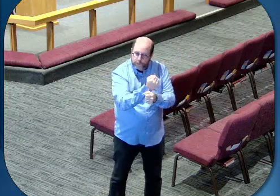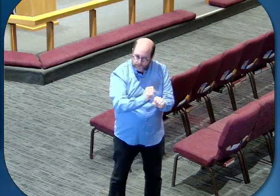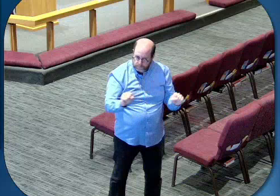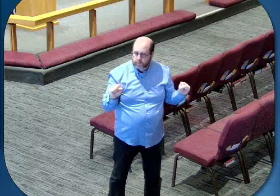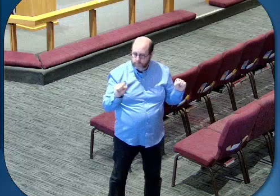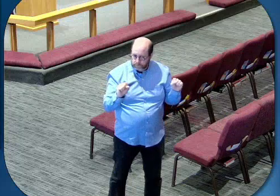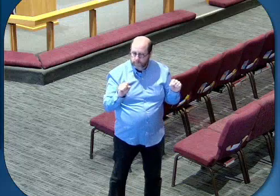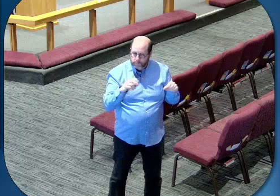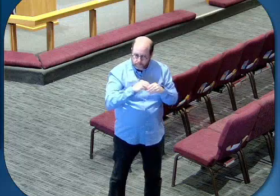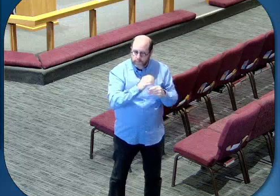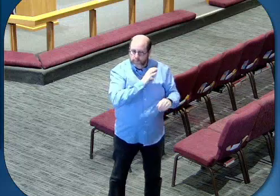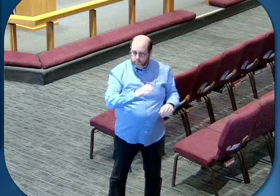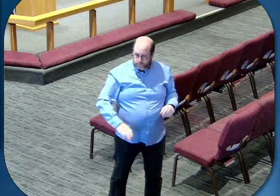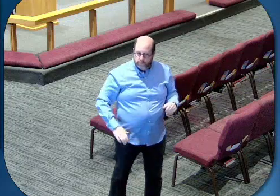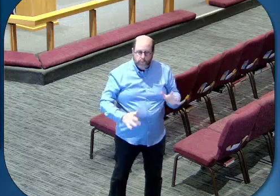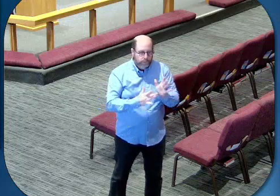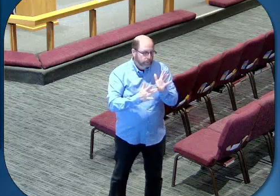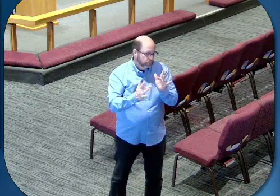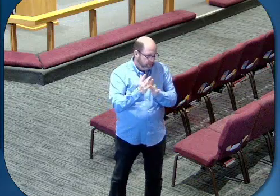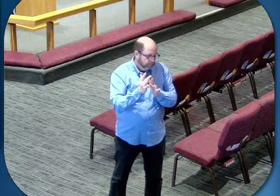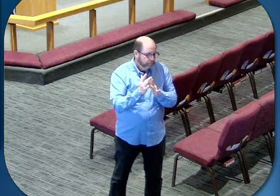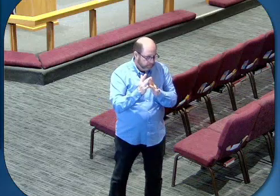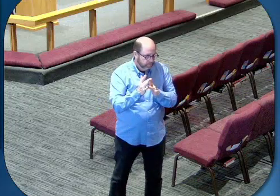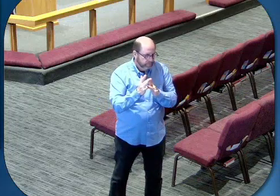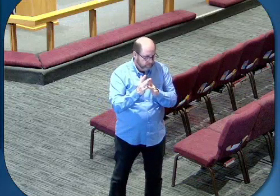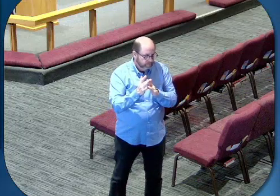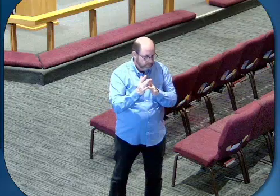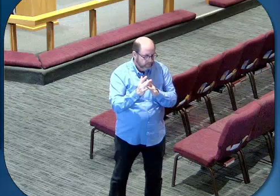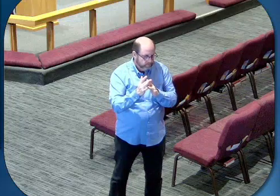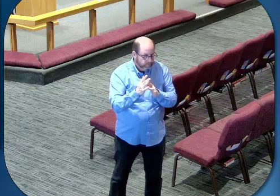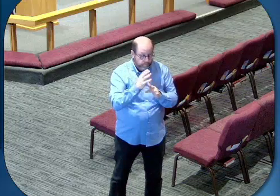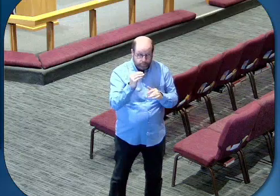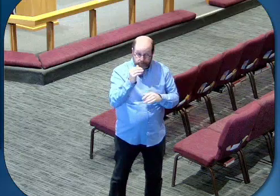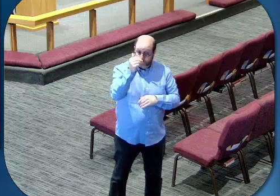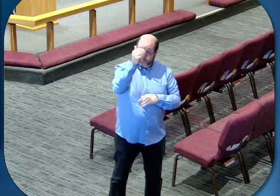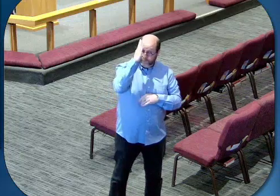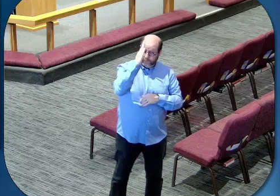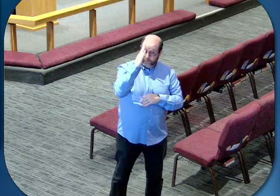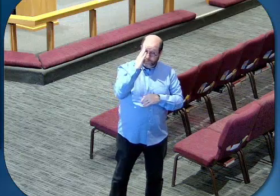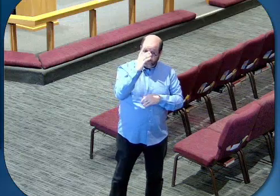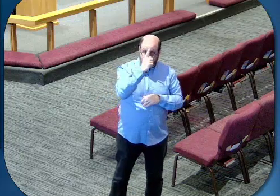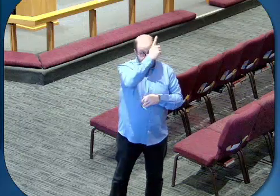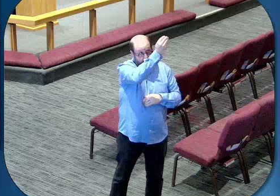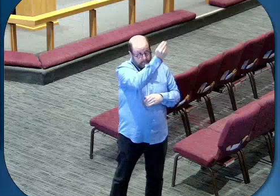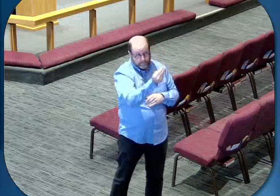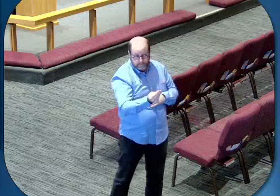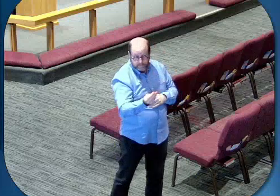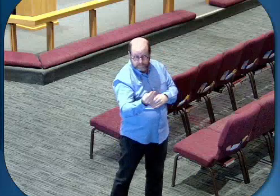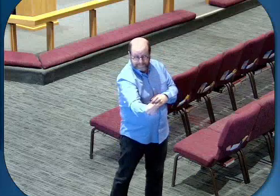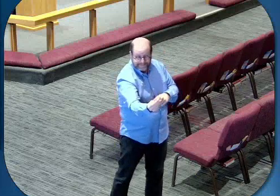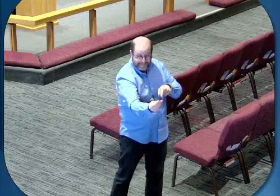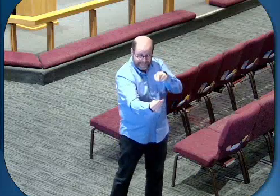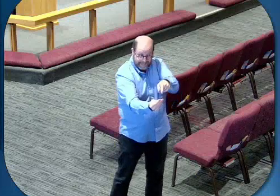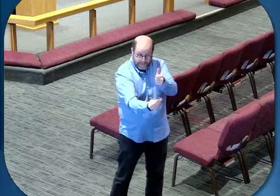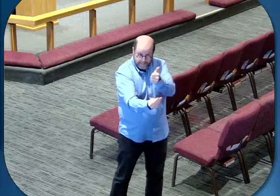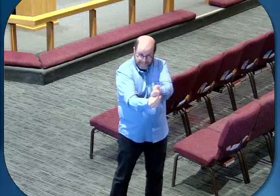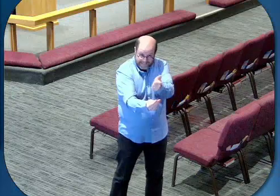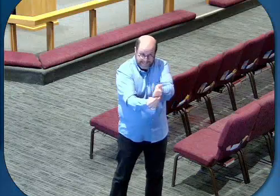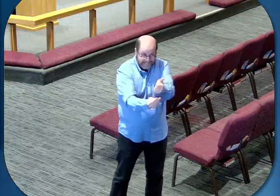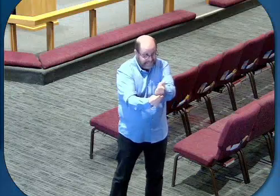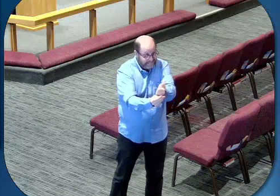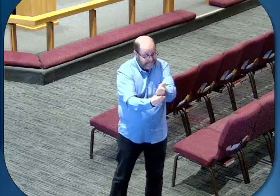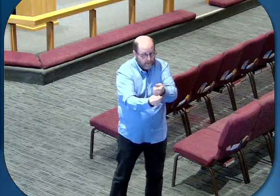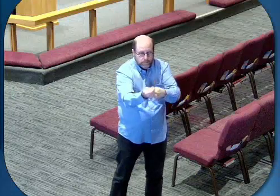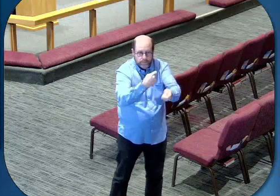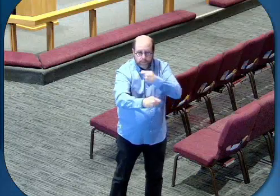is in Christ Jesus, whom God put forward as a propitiation by his